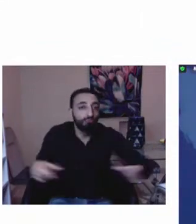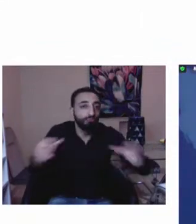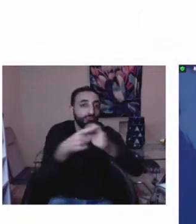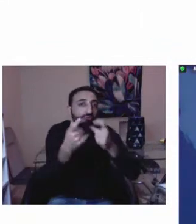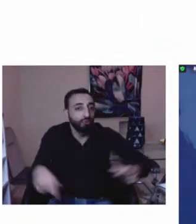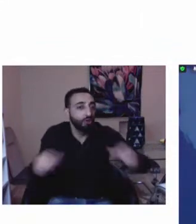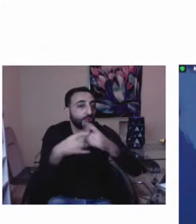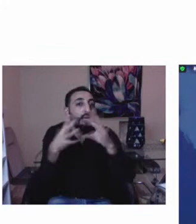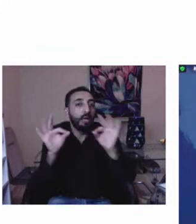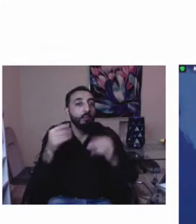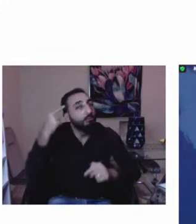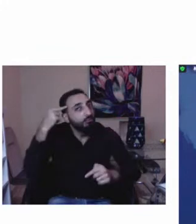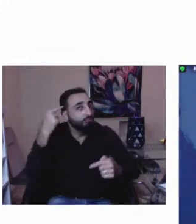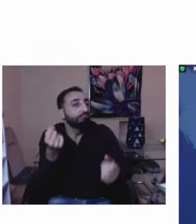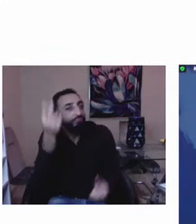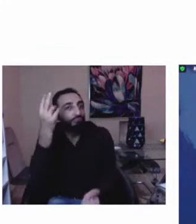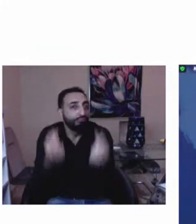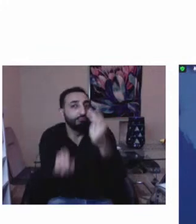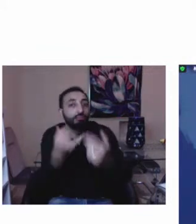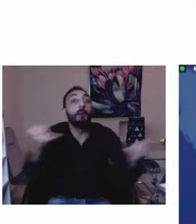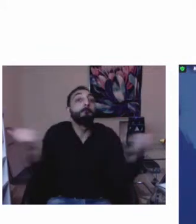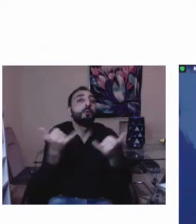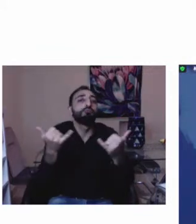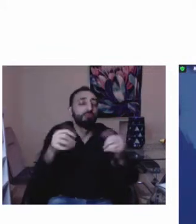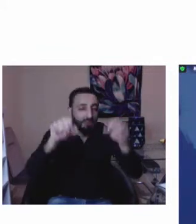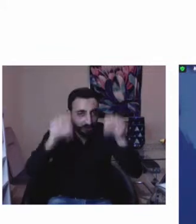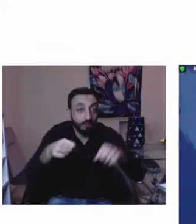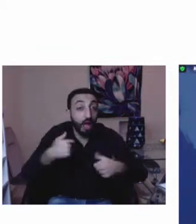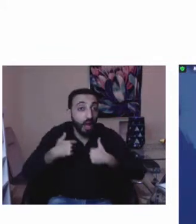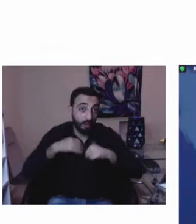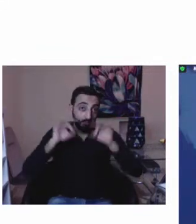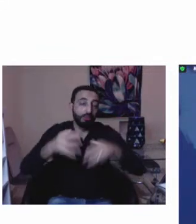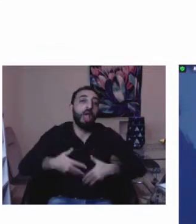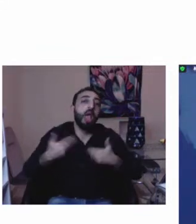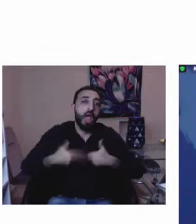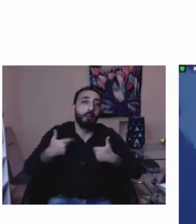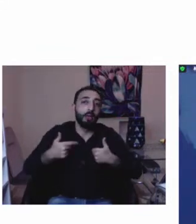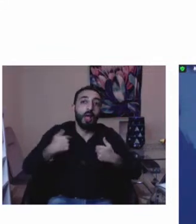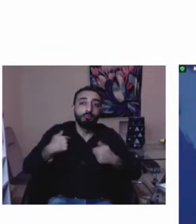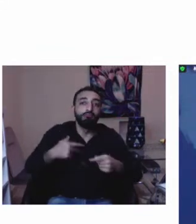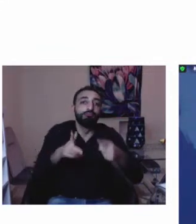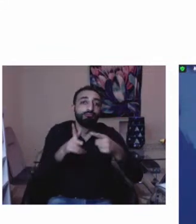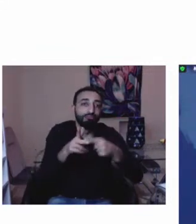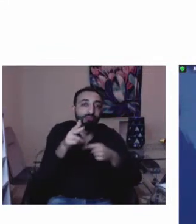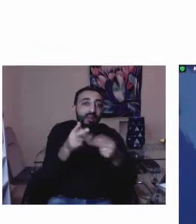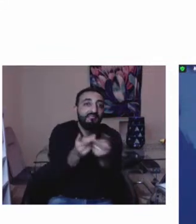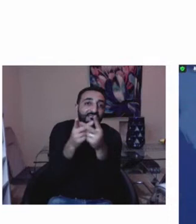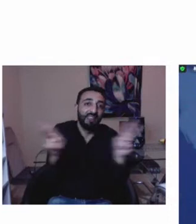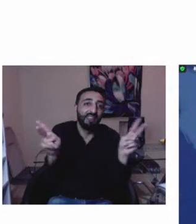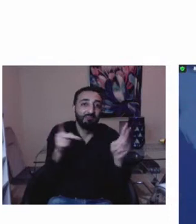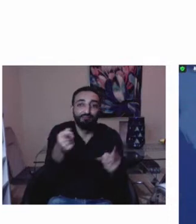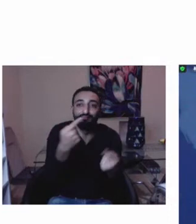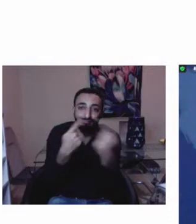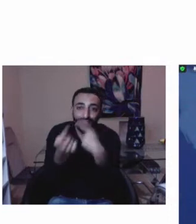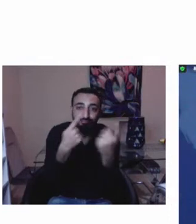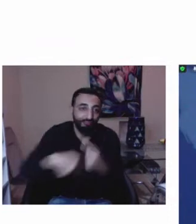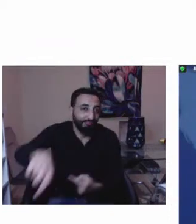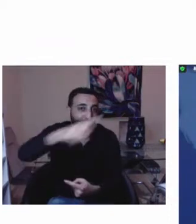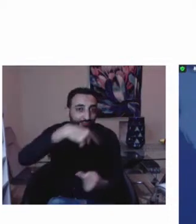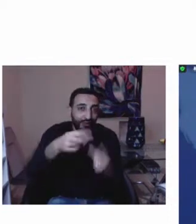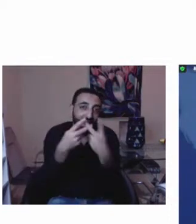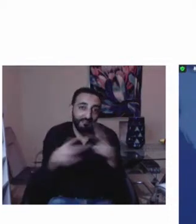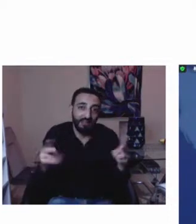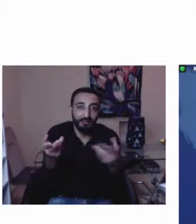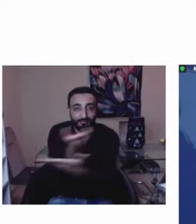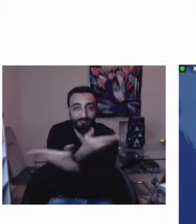pleased to open it with Minister Feliz Garcia and to engage alongside key Swedish partners, UNICEF and